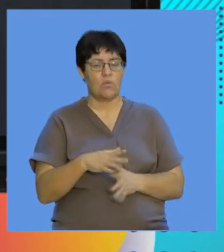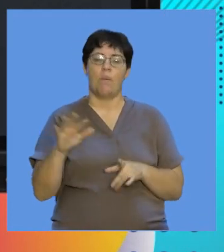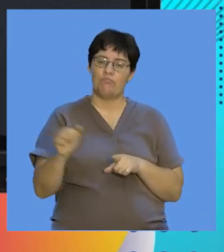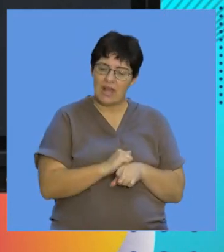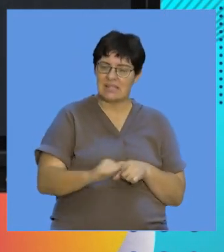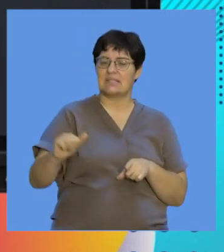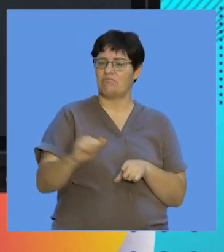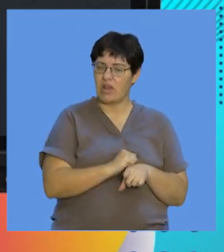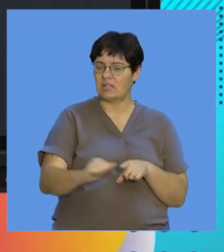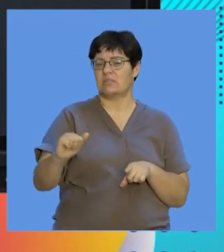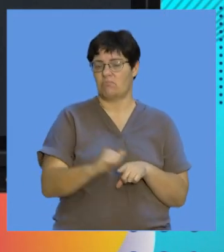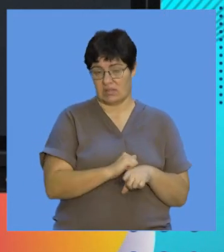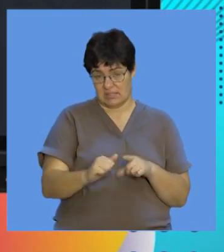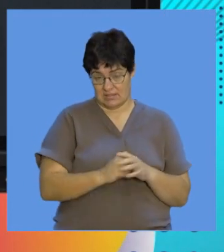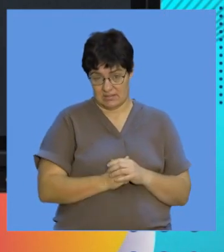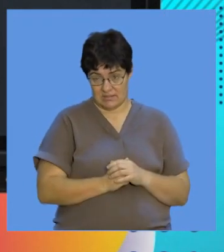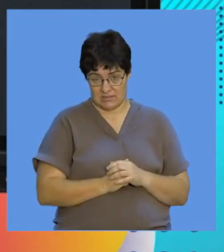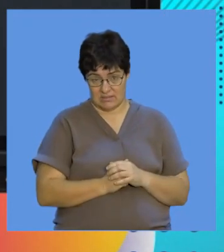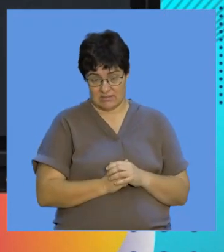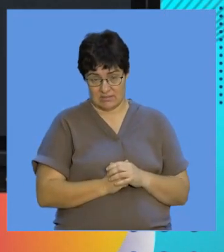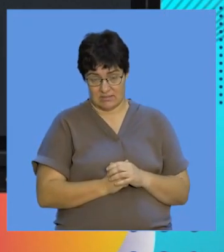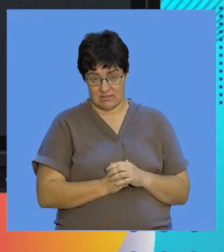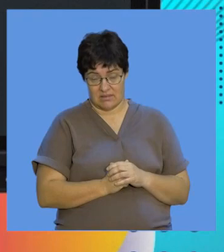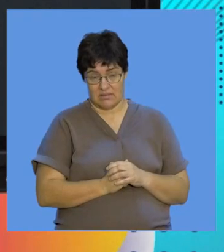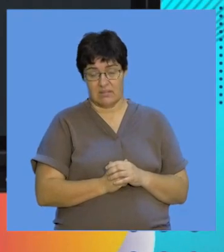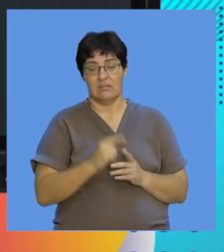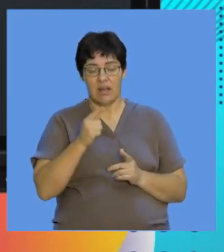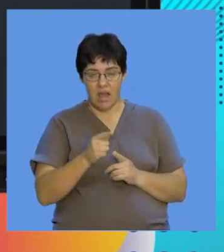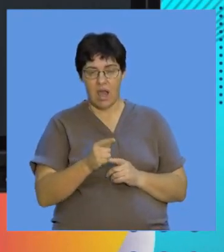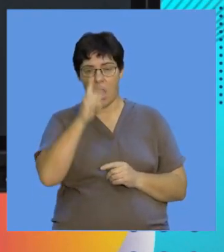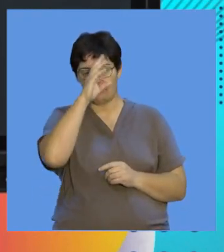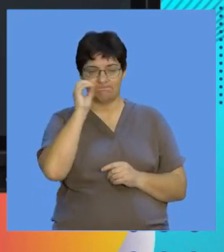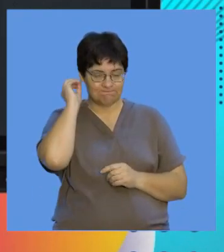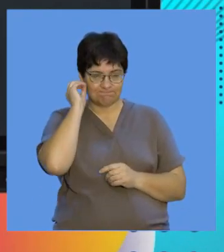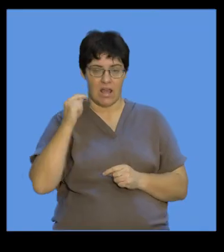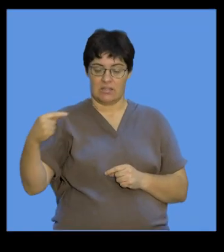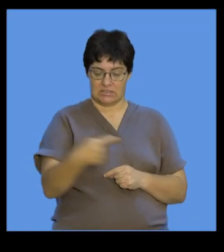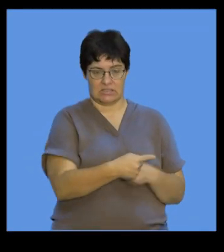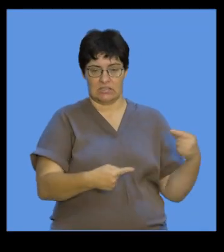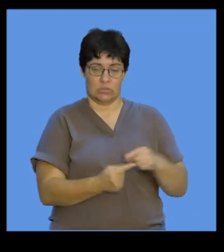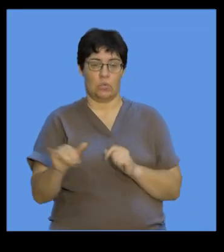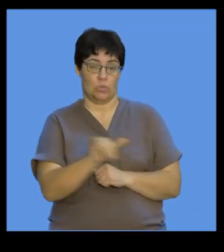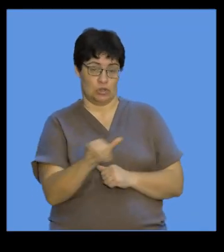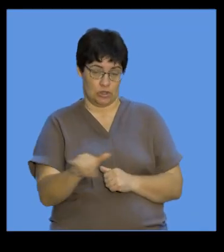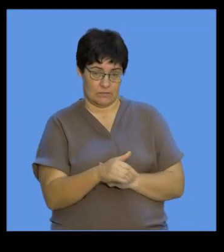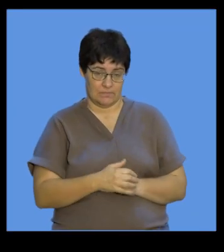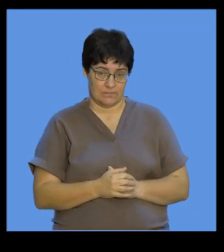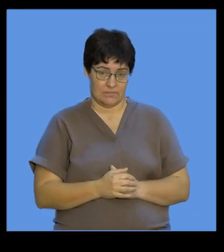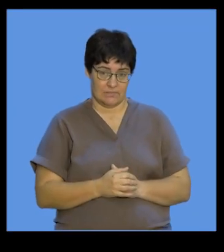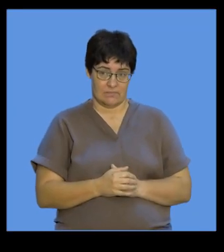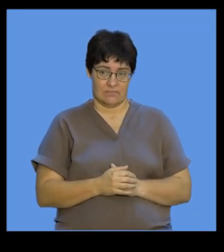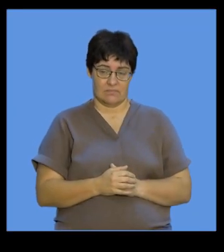you practice, you practice, you practice, and you remember direction, okay? Let's